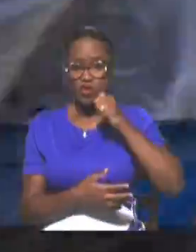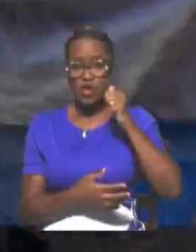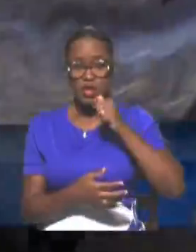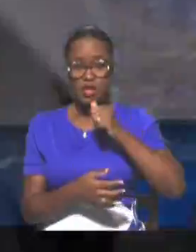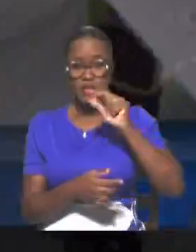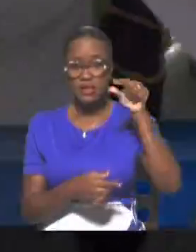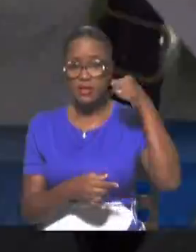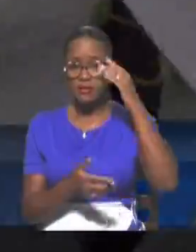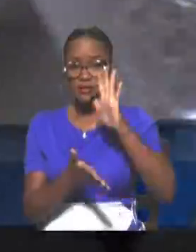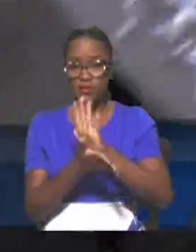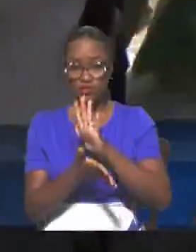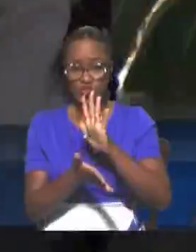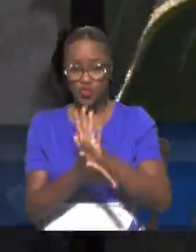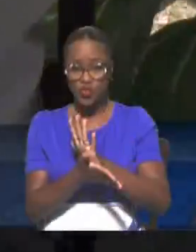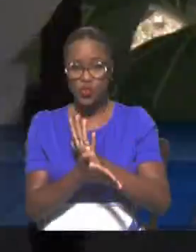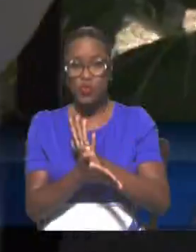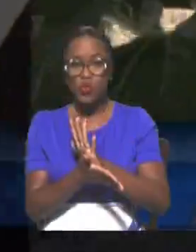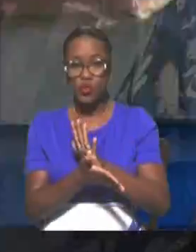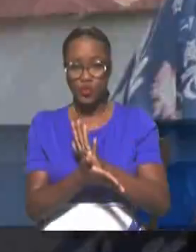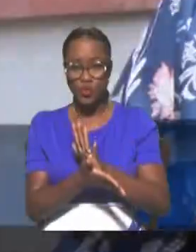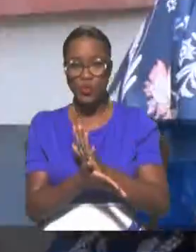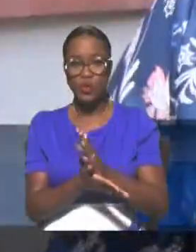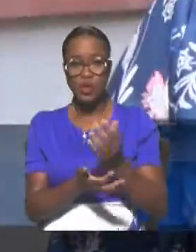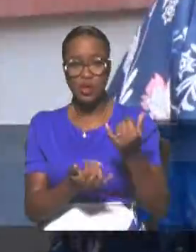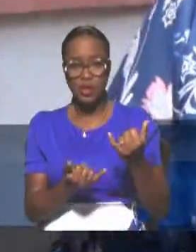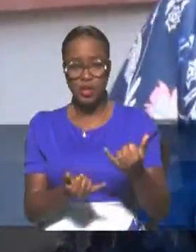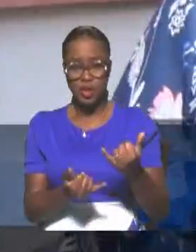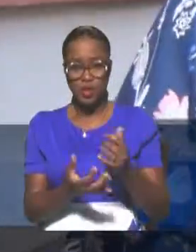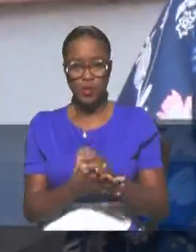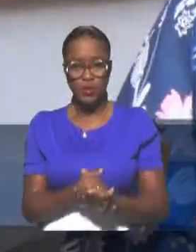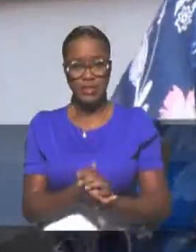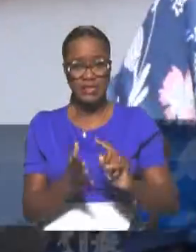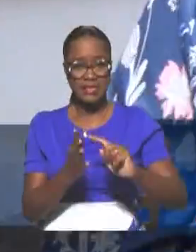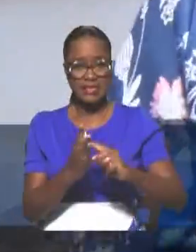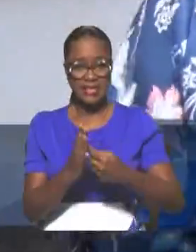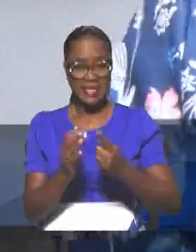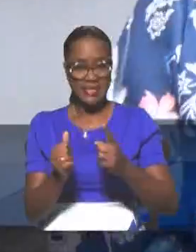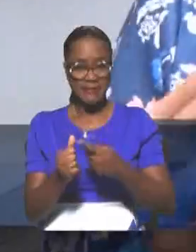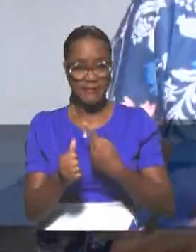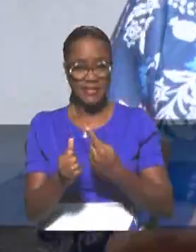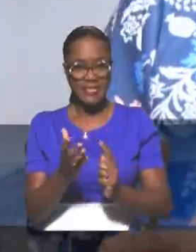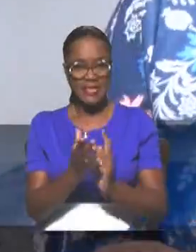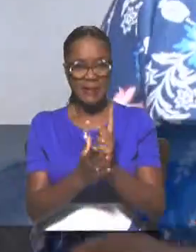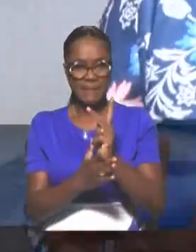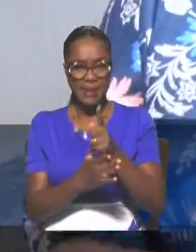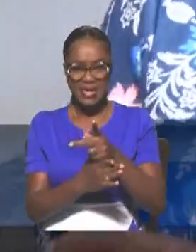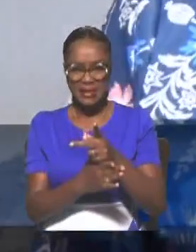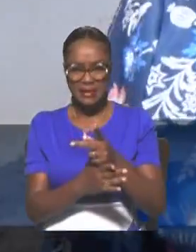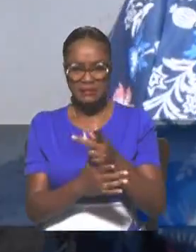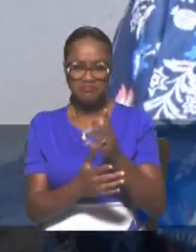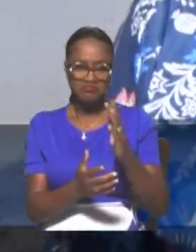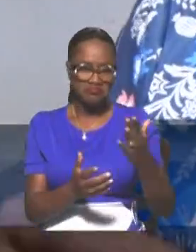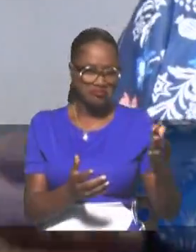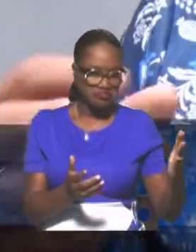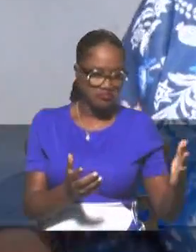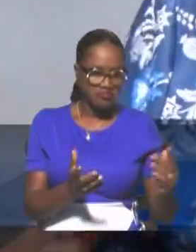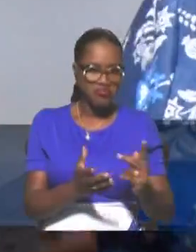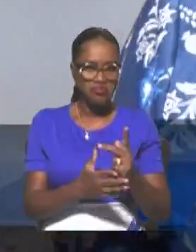green before adopting the hydroponic system. What they started with first was planting plants in terms